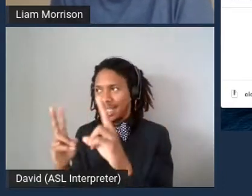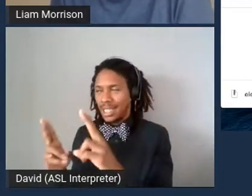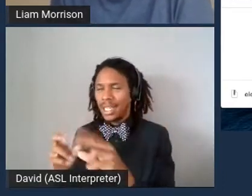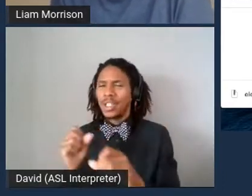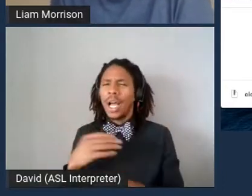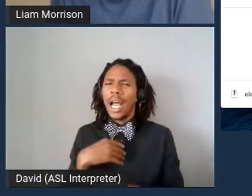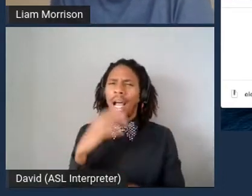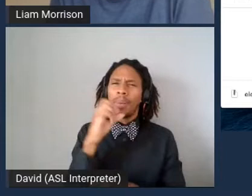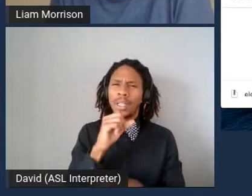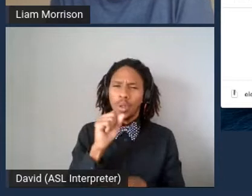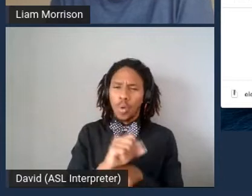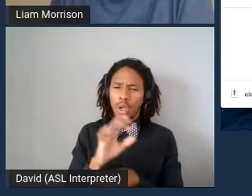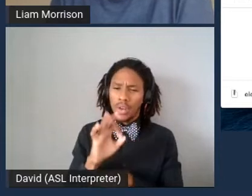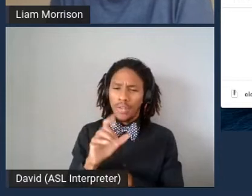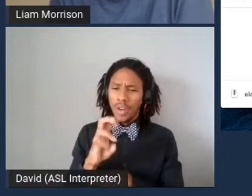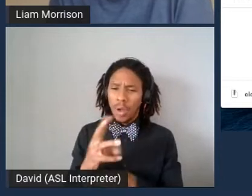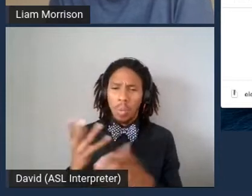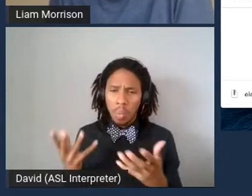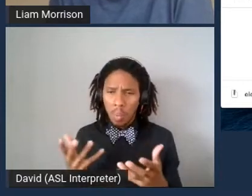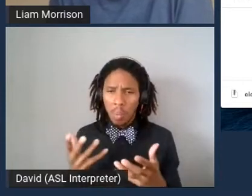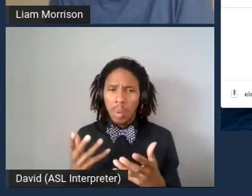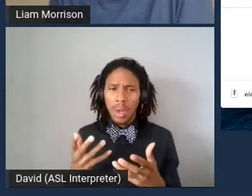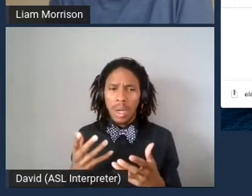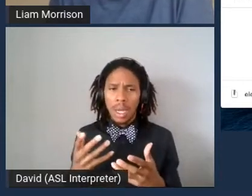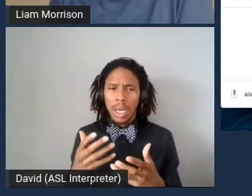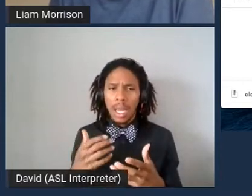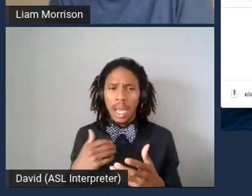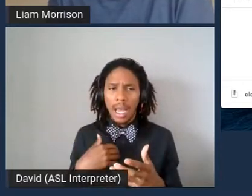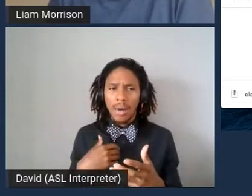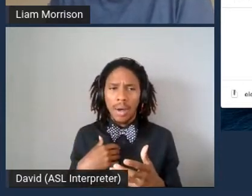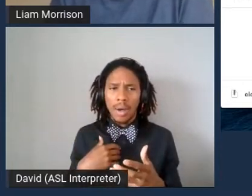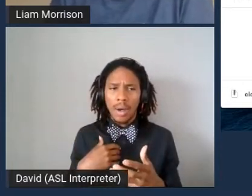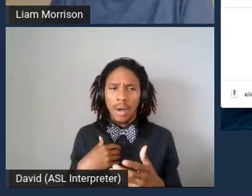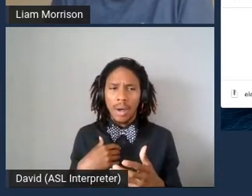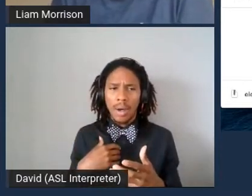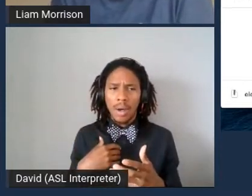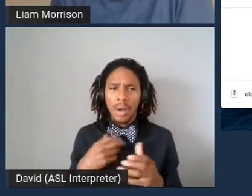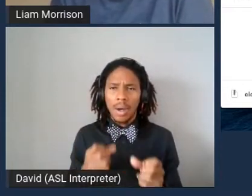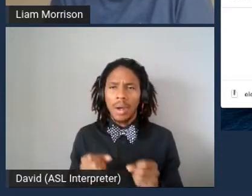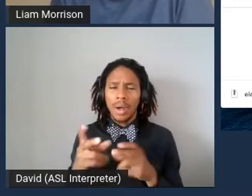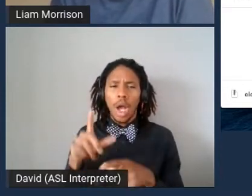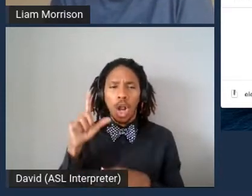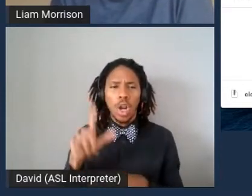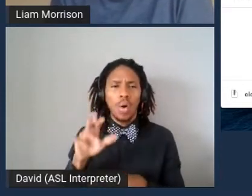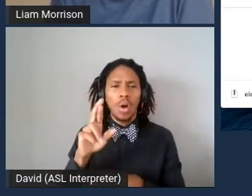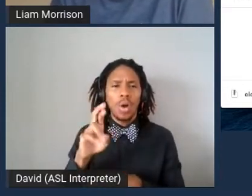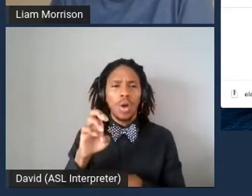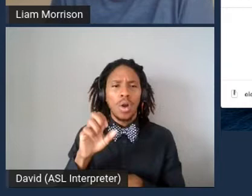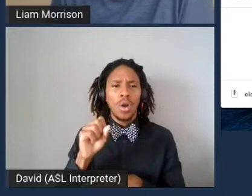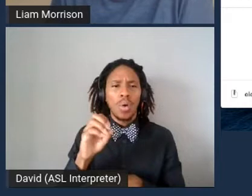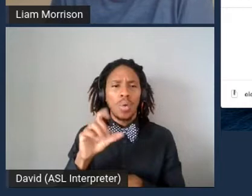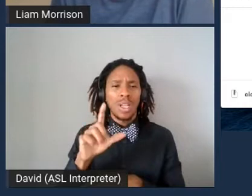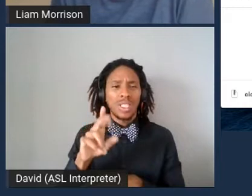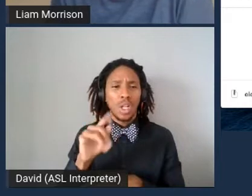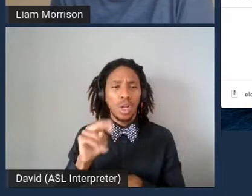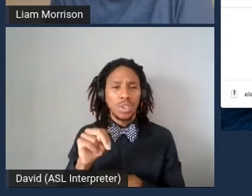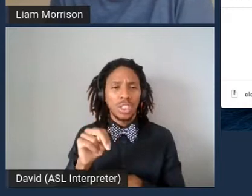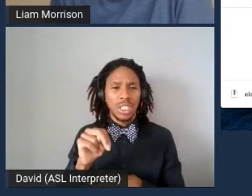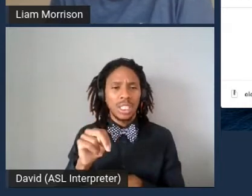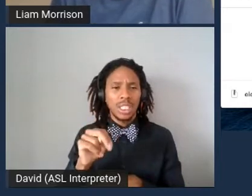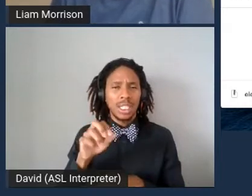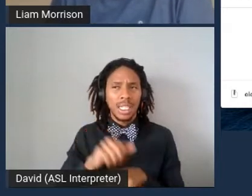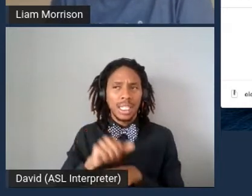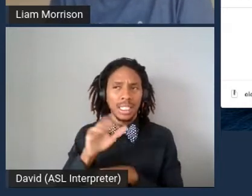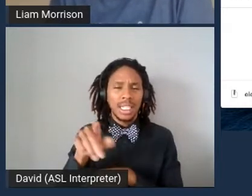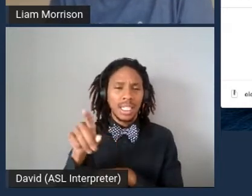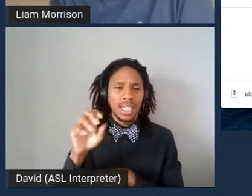guessing maybe the workflow would be, I would export maybe like a lower resolution of my video out, send it to